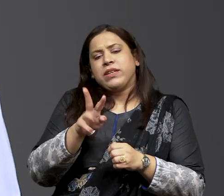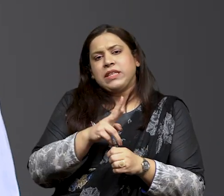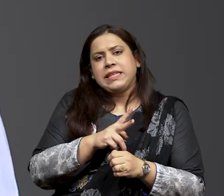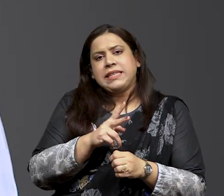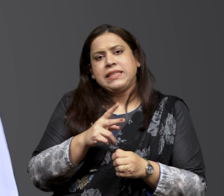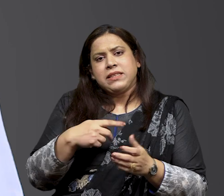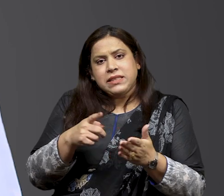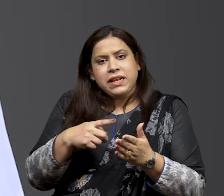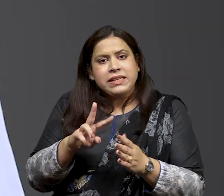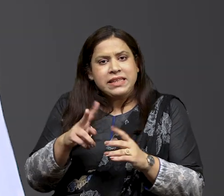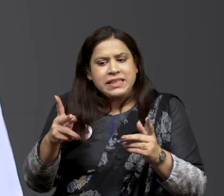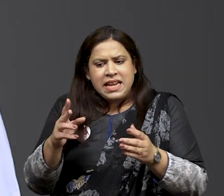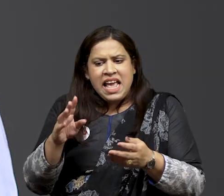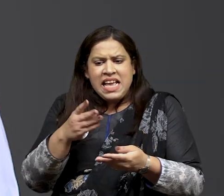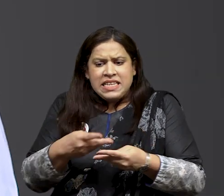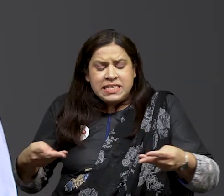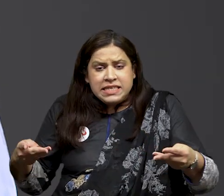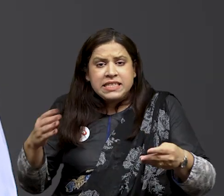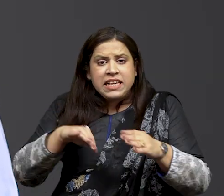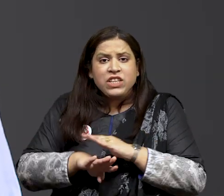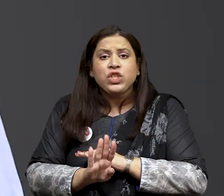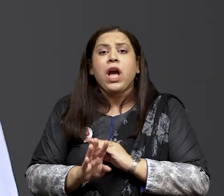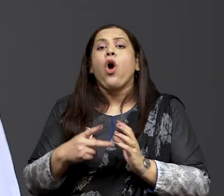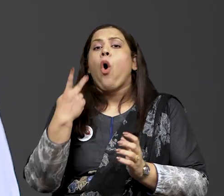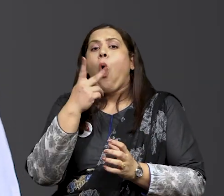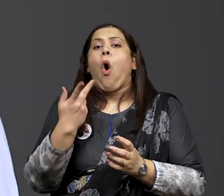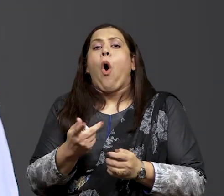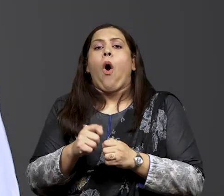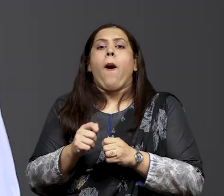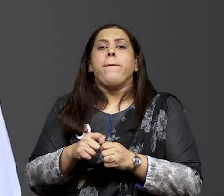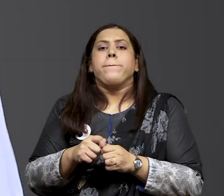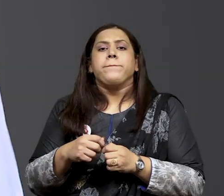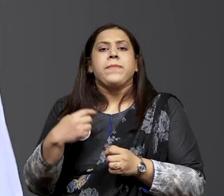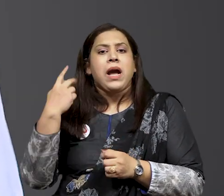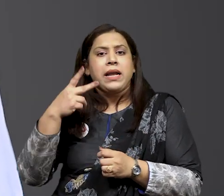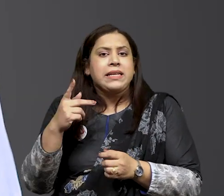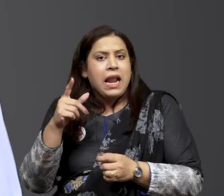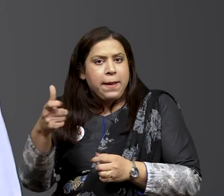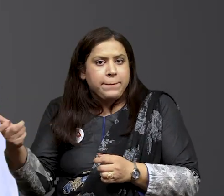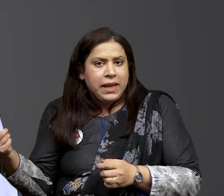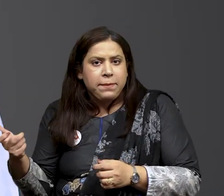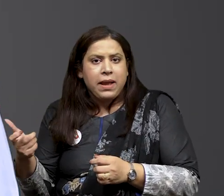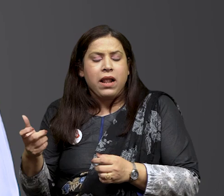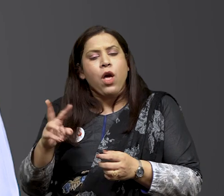leaves. And so we're working on establishing a structure that ensures that you will have